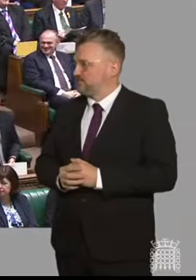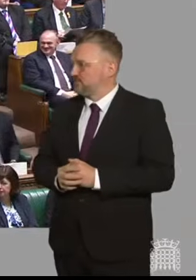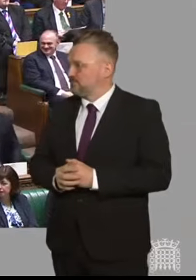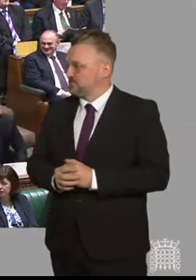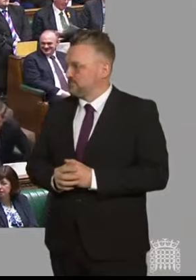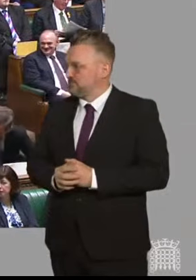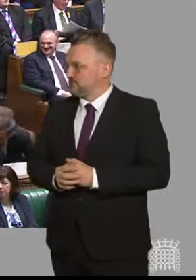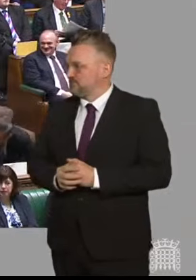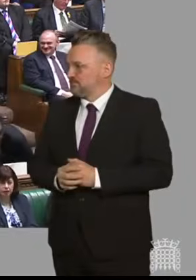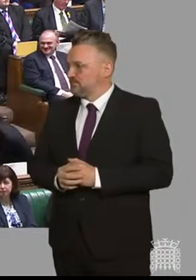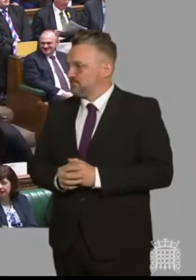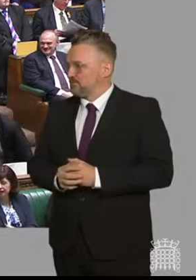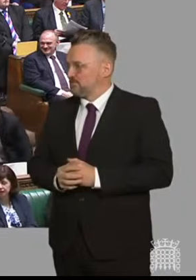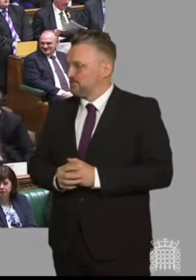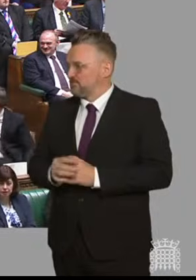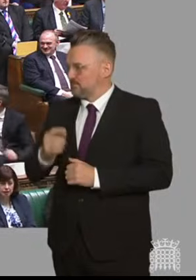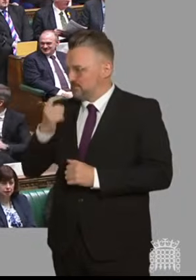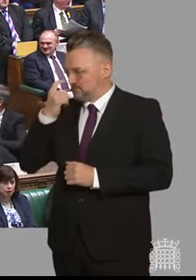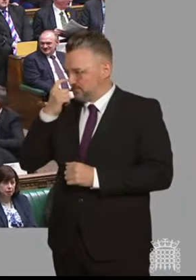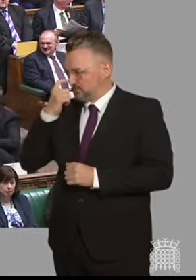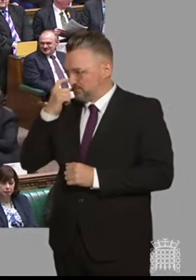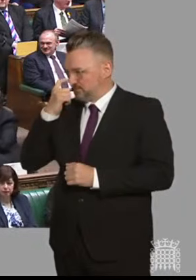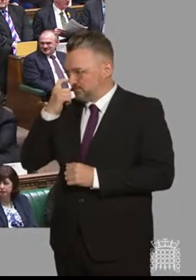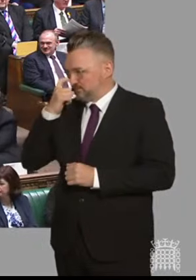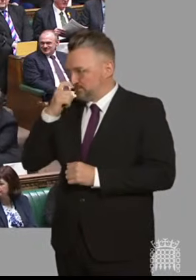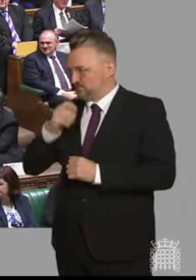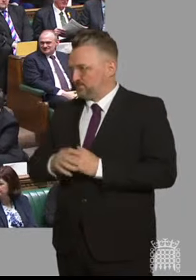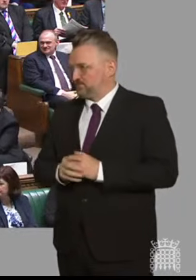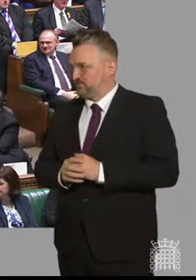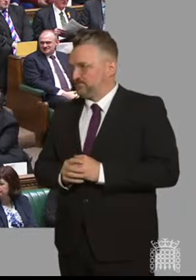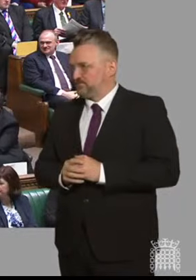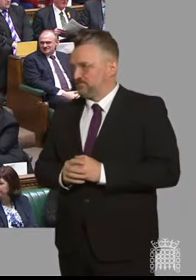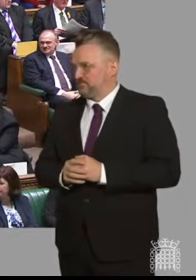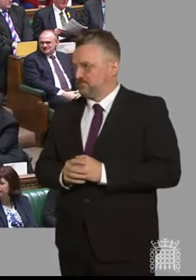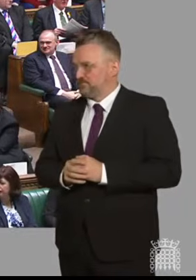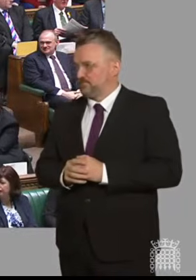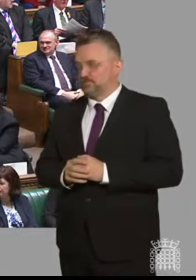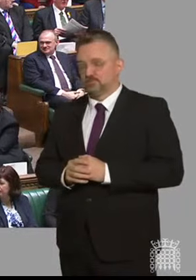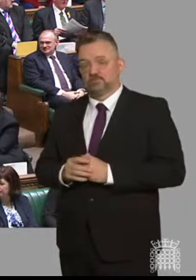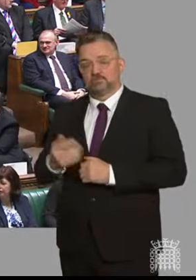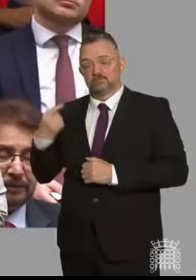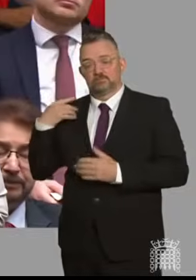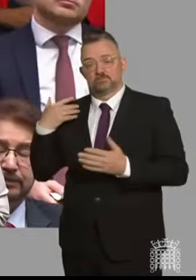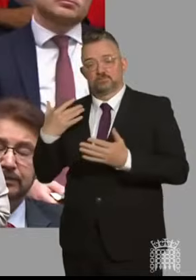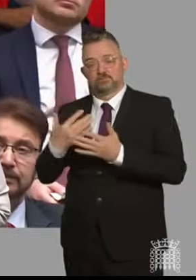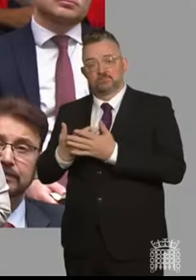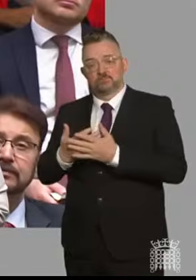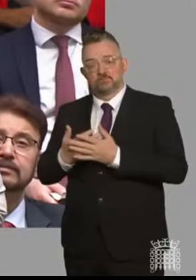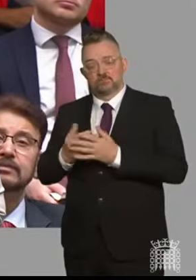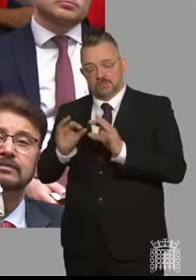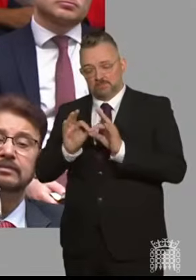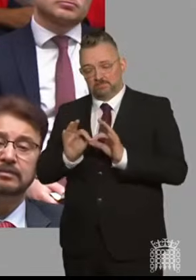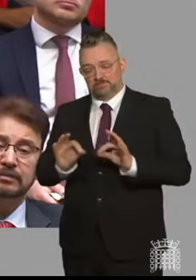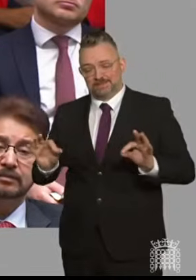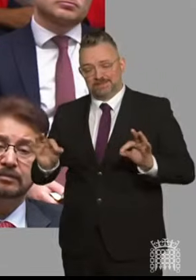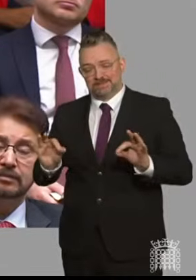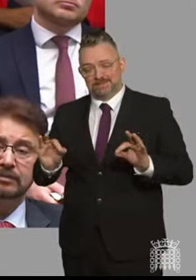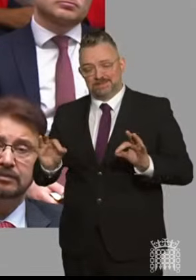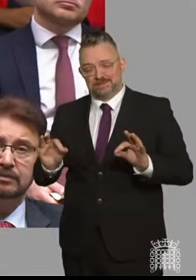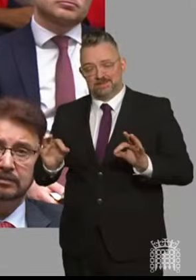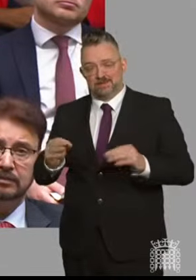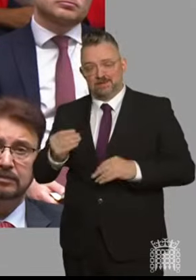158 days, and there's no peace and no justice. There was no food, there was no clean water, there was